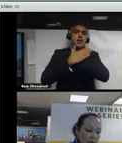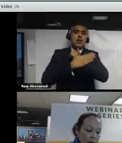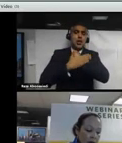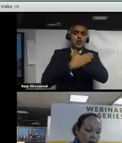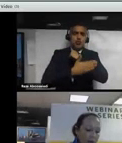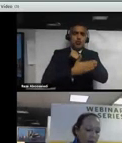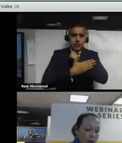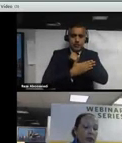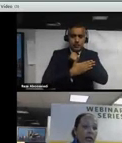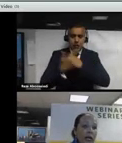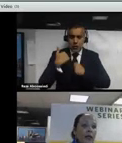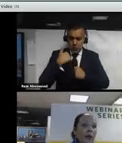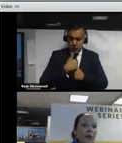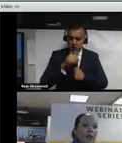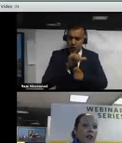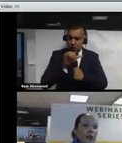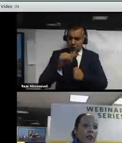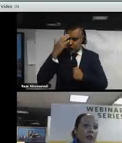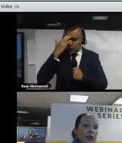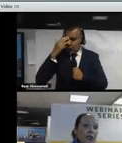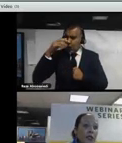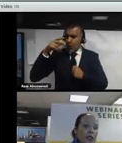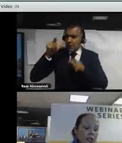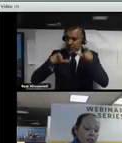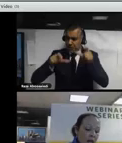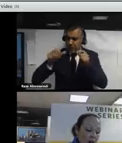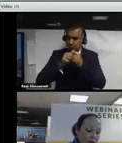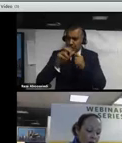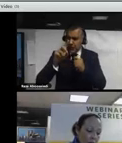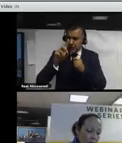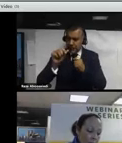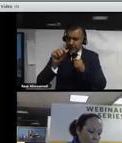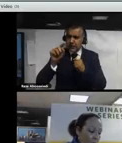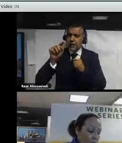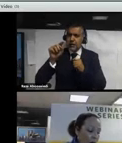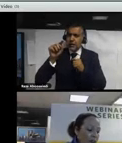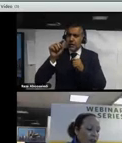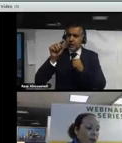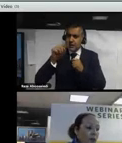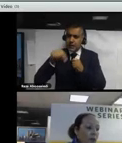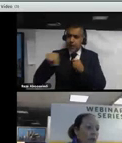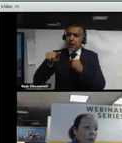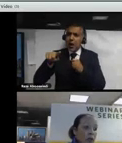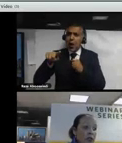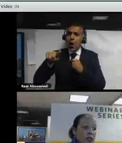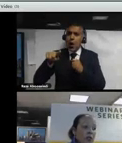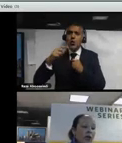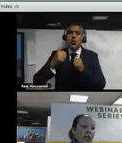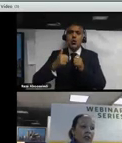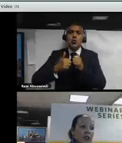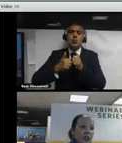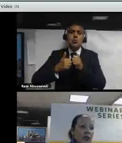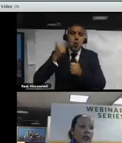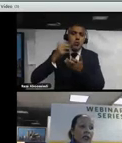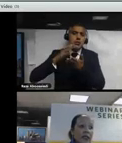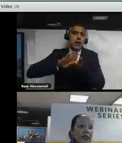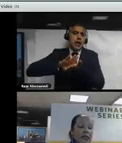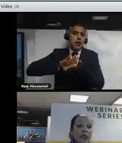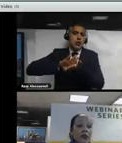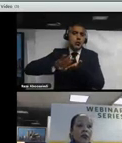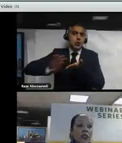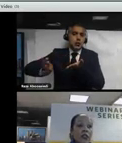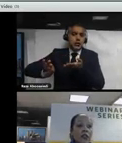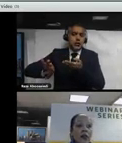And we also know that persons with disabilities are often most excluded, and